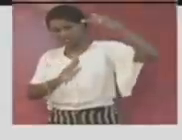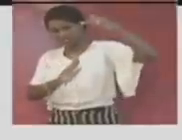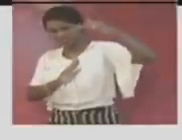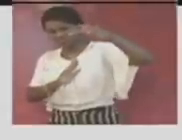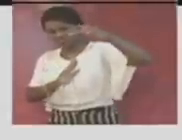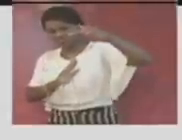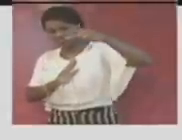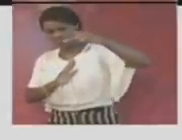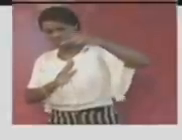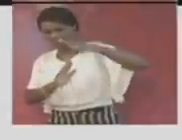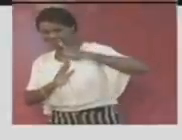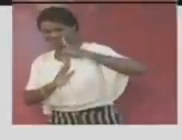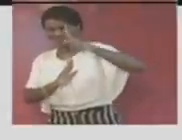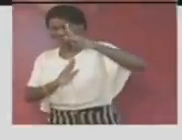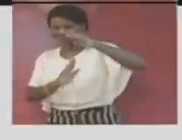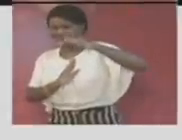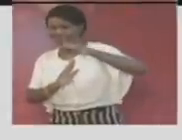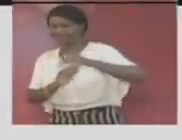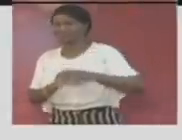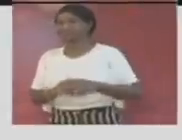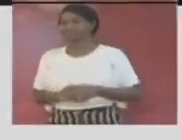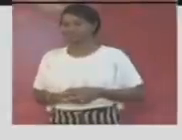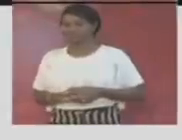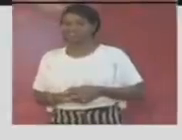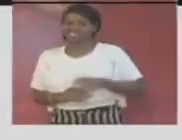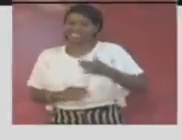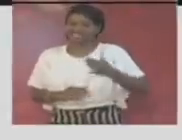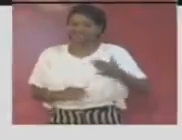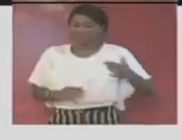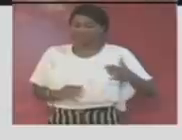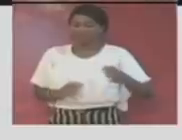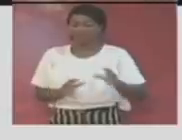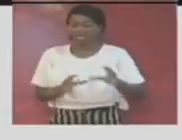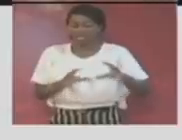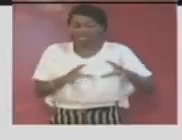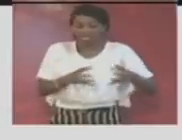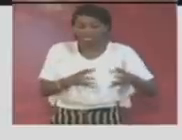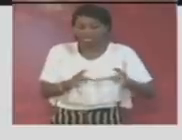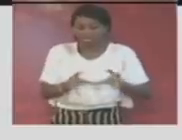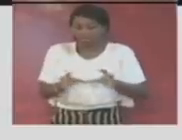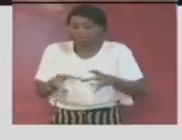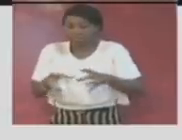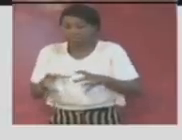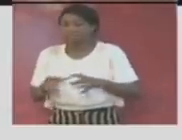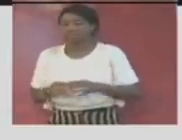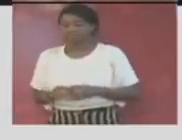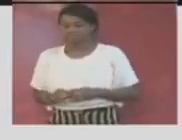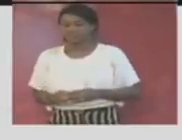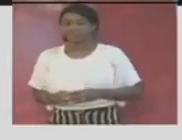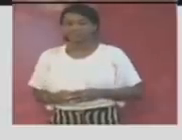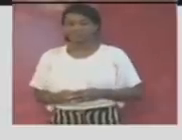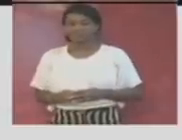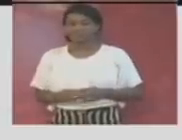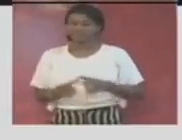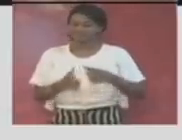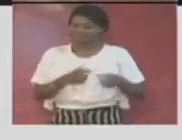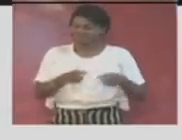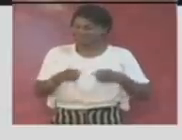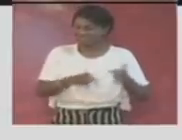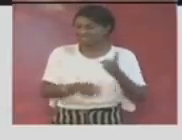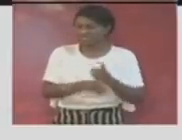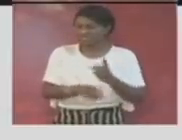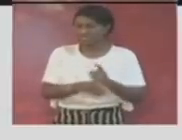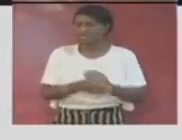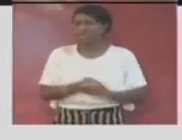peaks relating to various clusters in controlled settings, which were then managed. All of